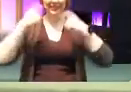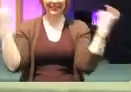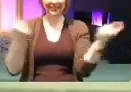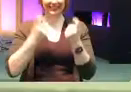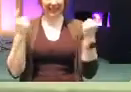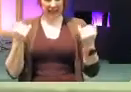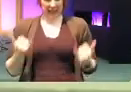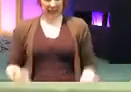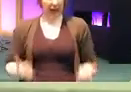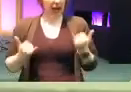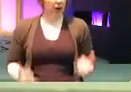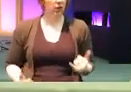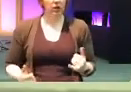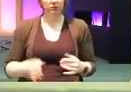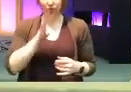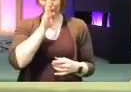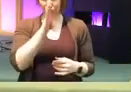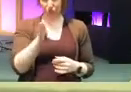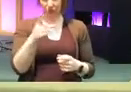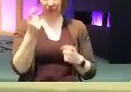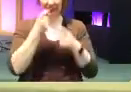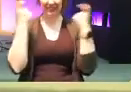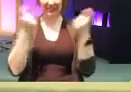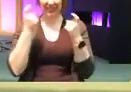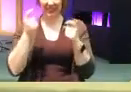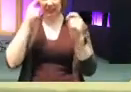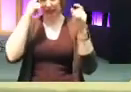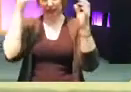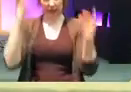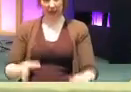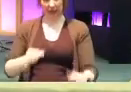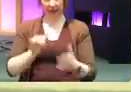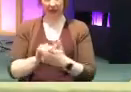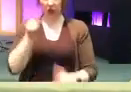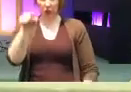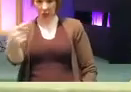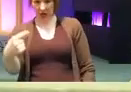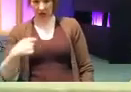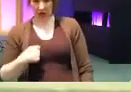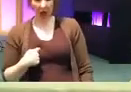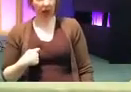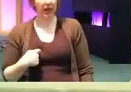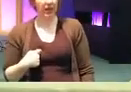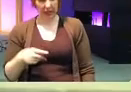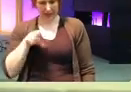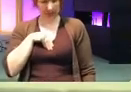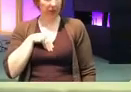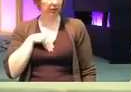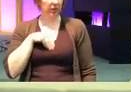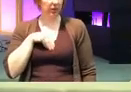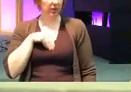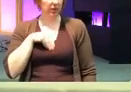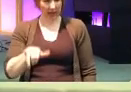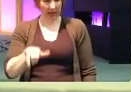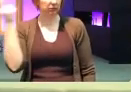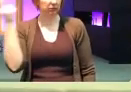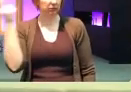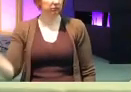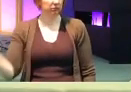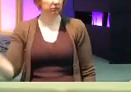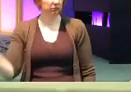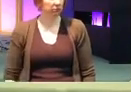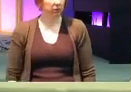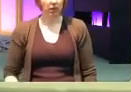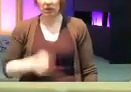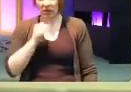now blatant sin that is also demanding that you and I affirm and accept the sin.